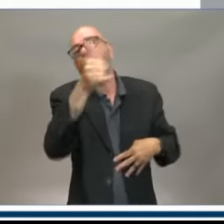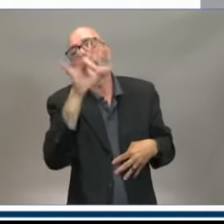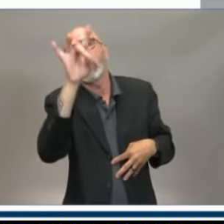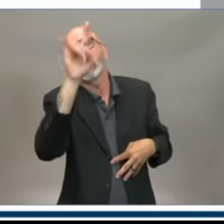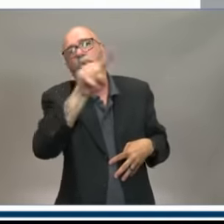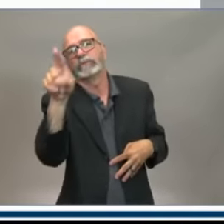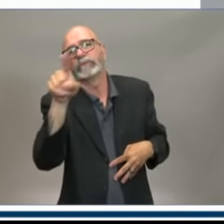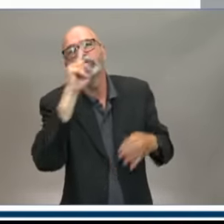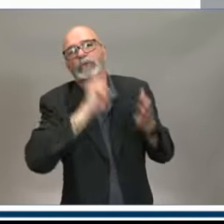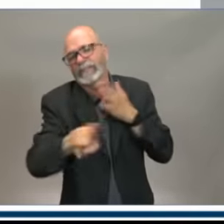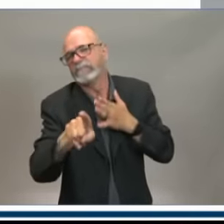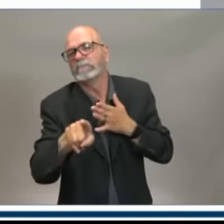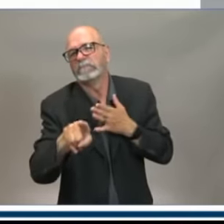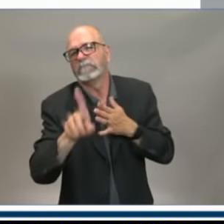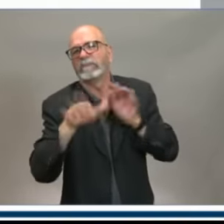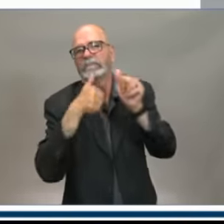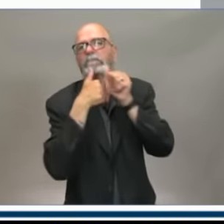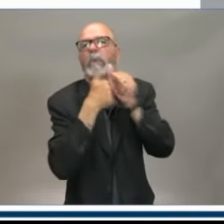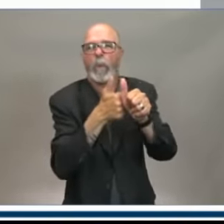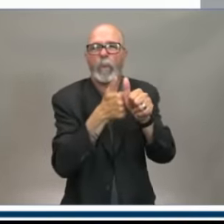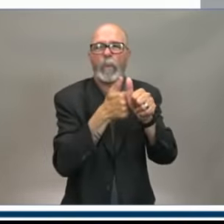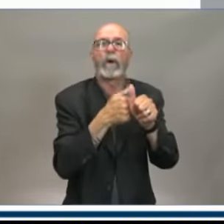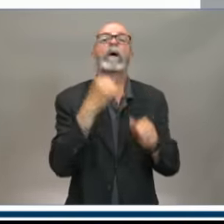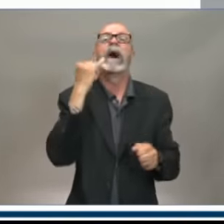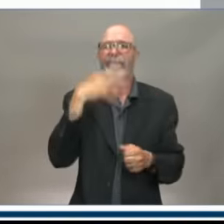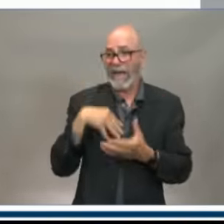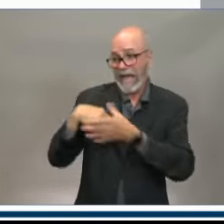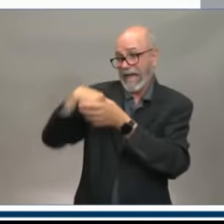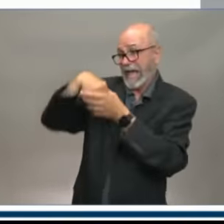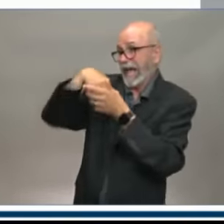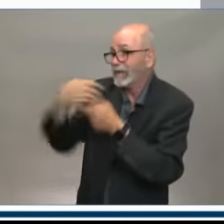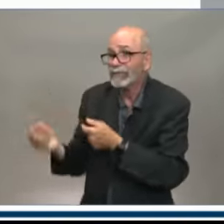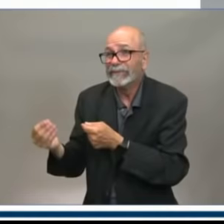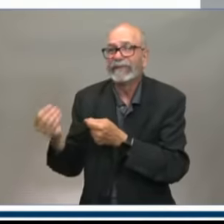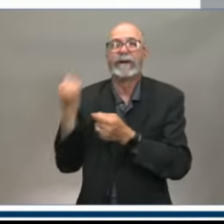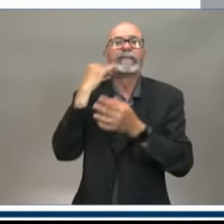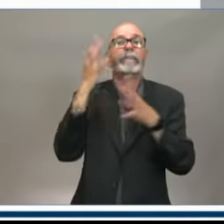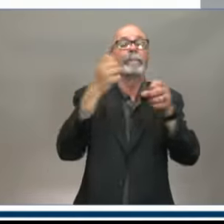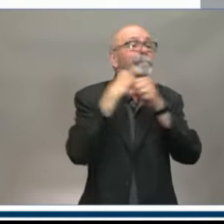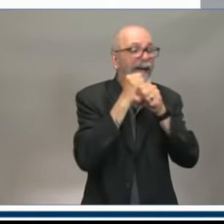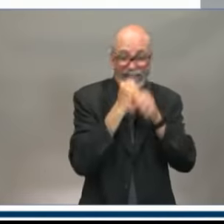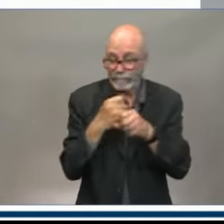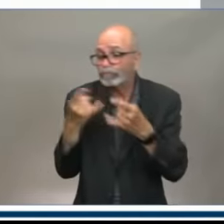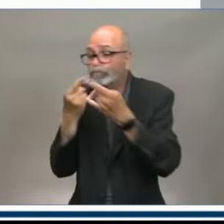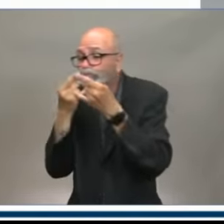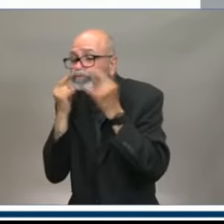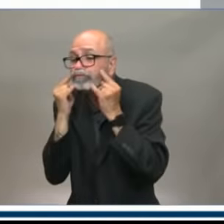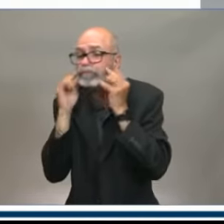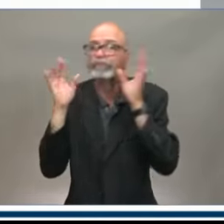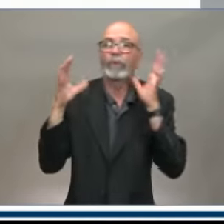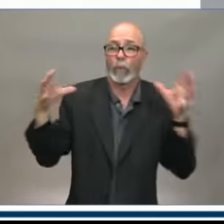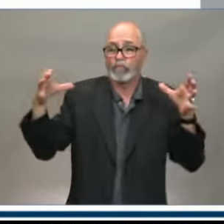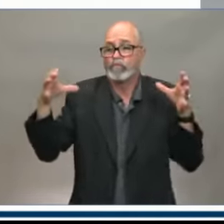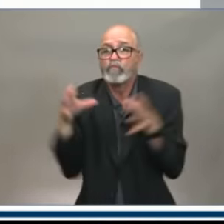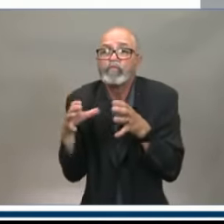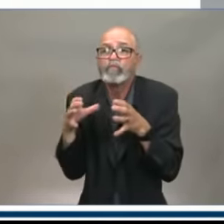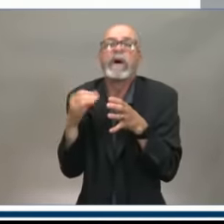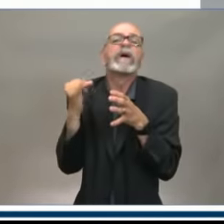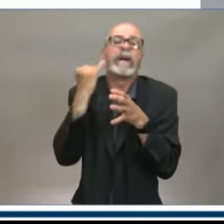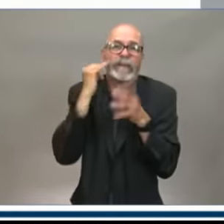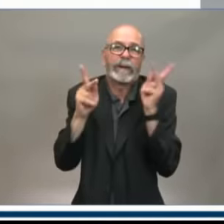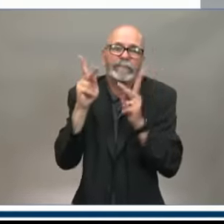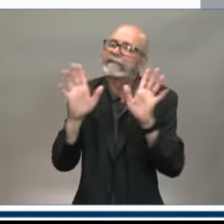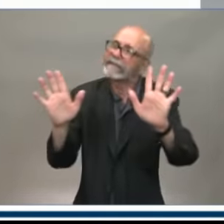when you're out and about in public and you can't be assured of keeping that physical distance. So I wish everybody a safe